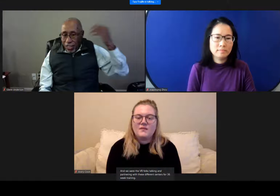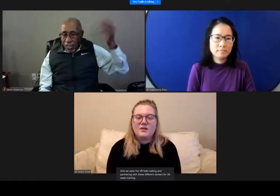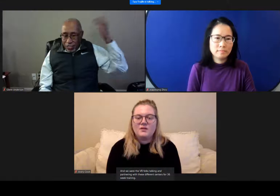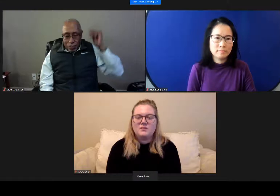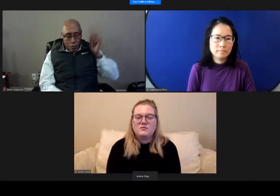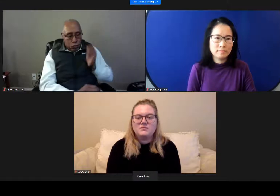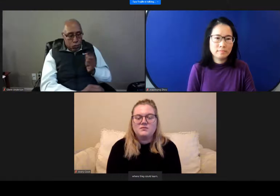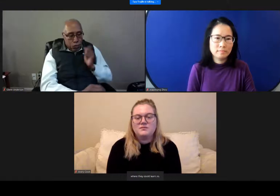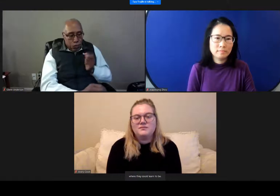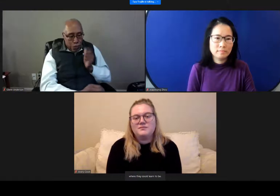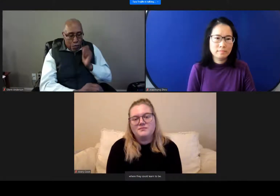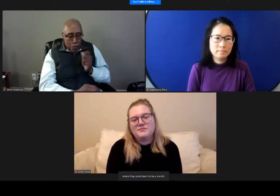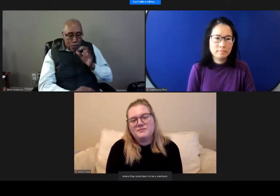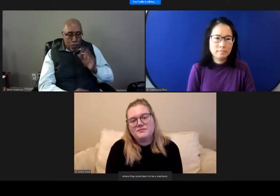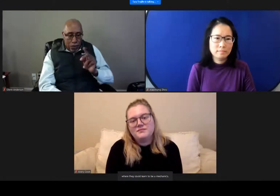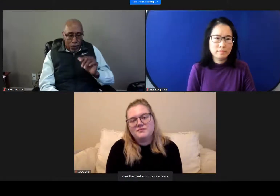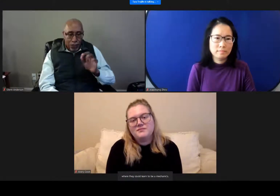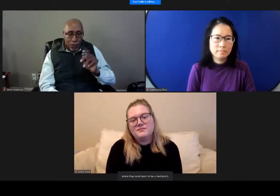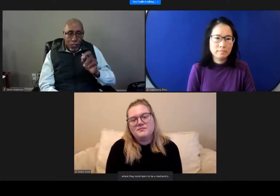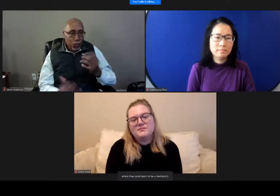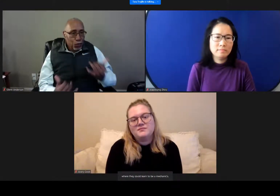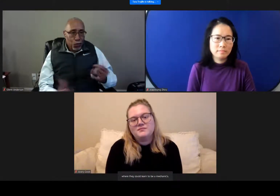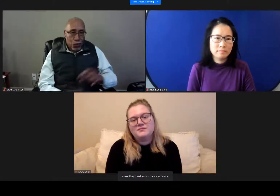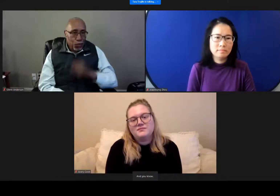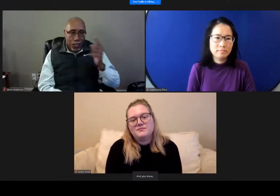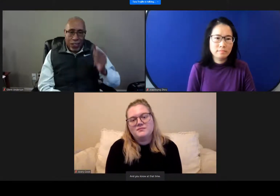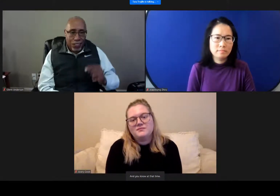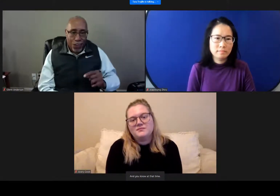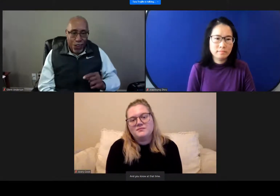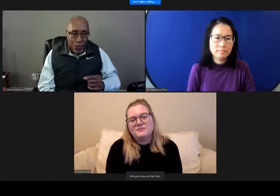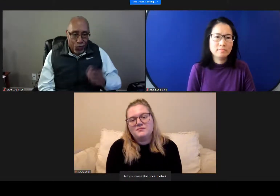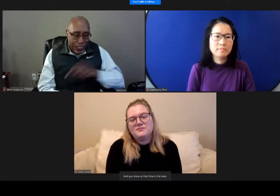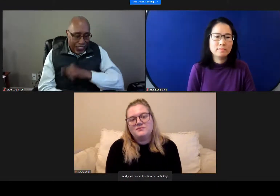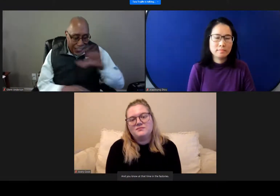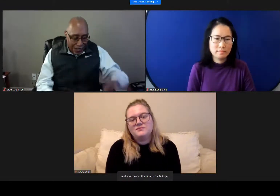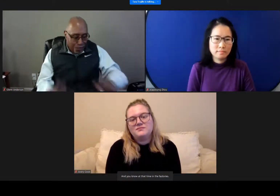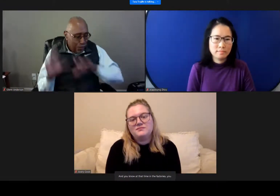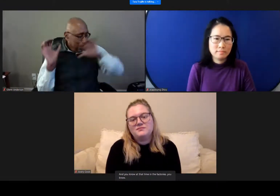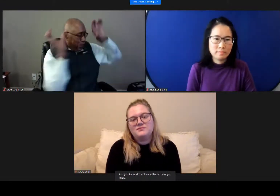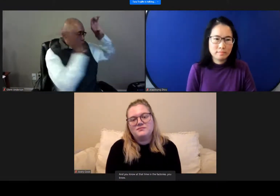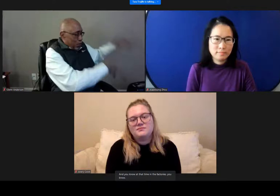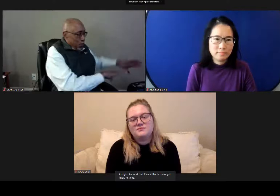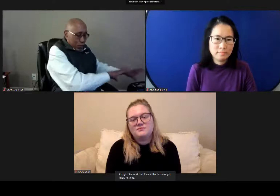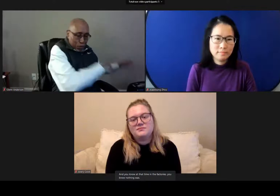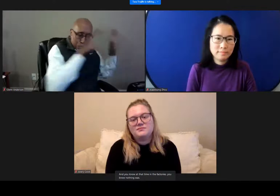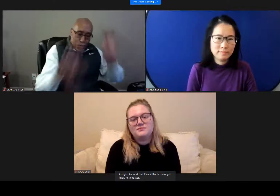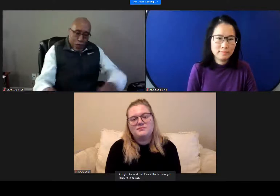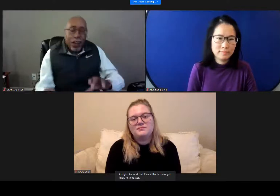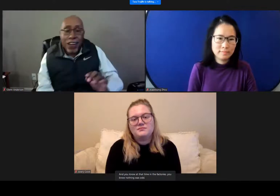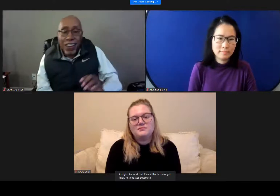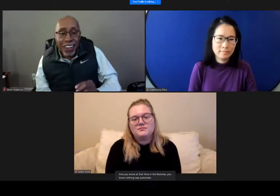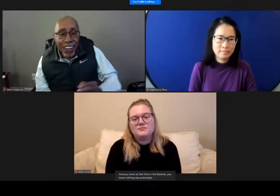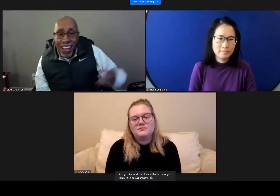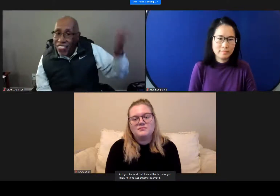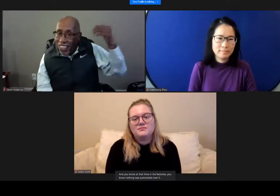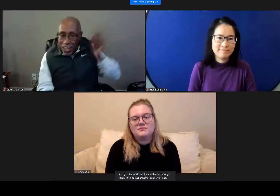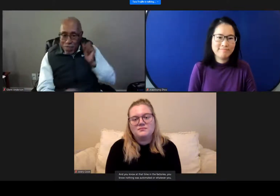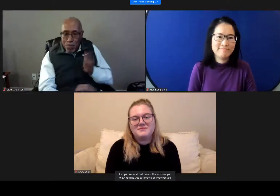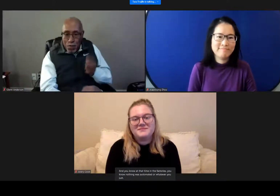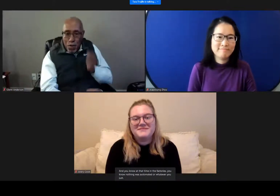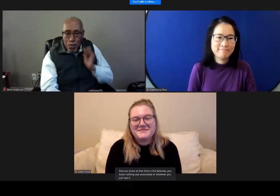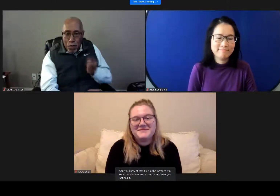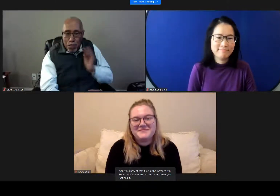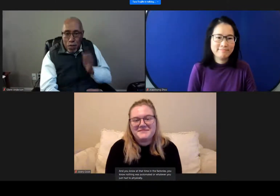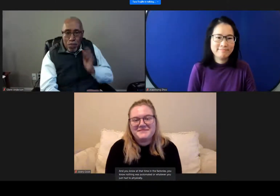where they could learn to be mechanics. At that time in the factories, nothing was automated or whatever. You just had